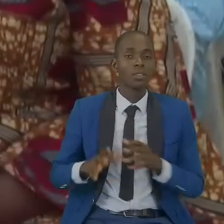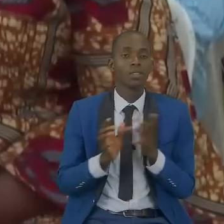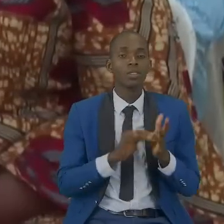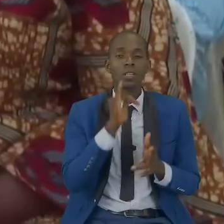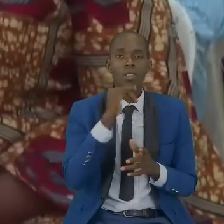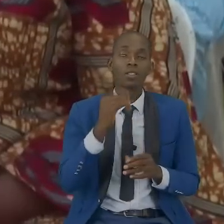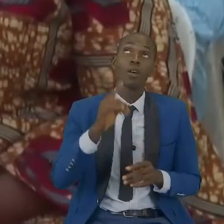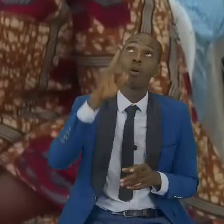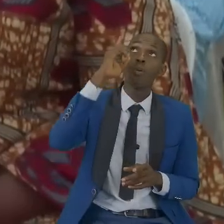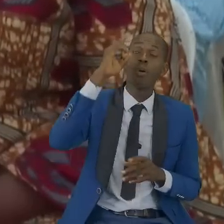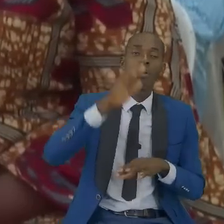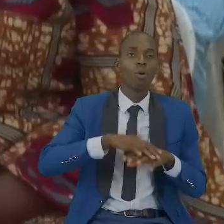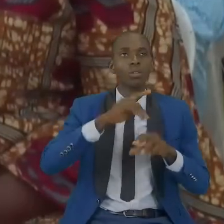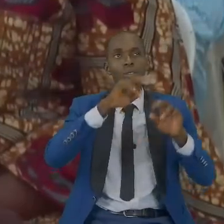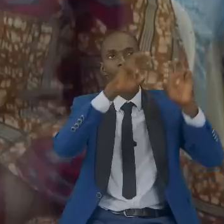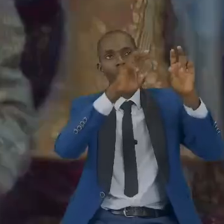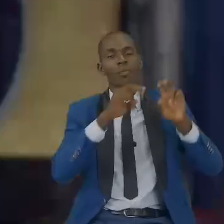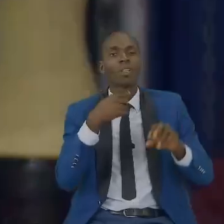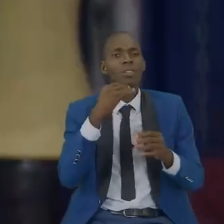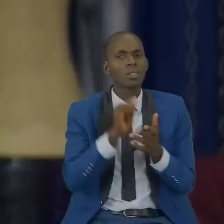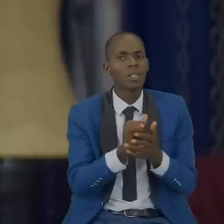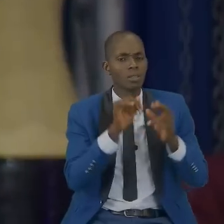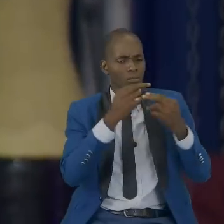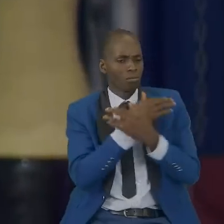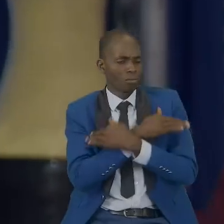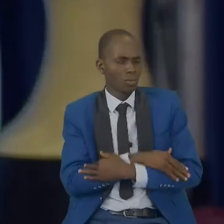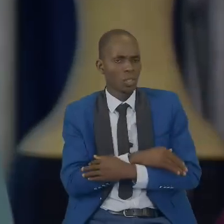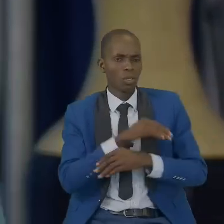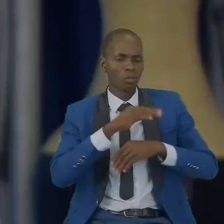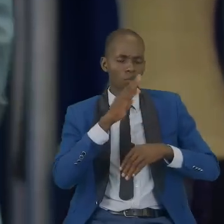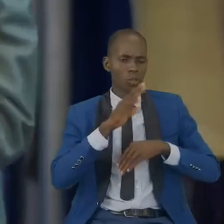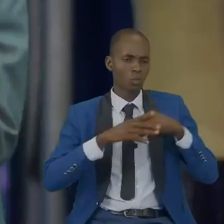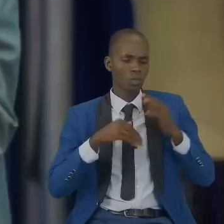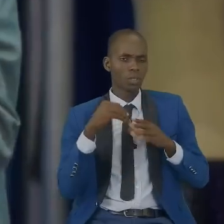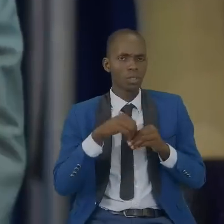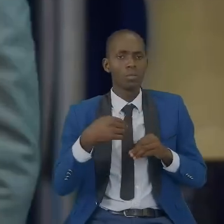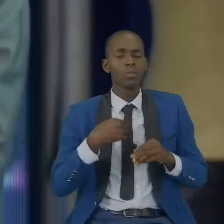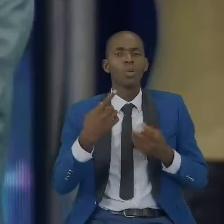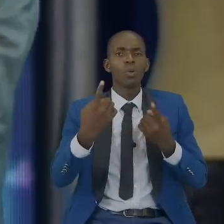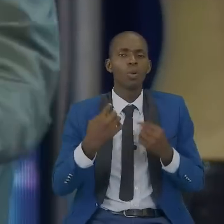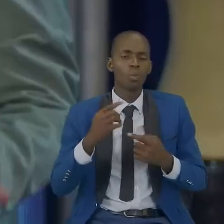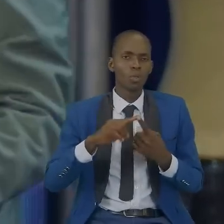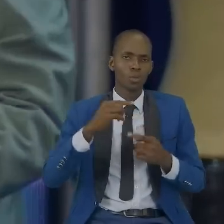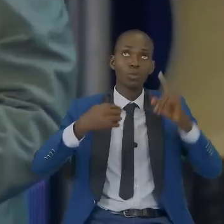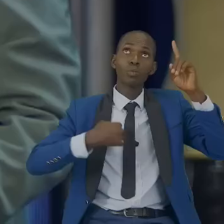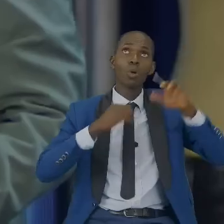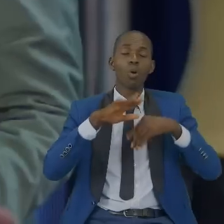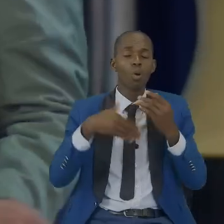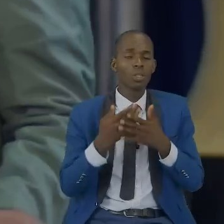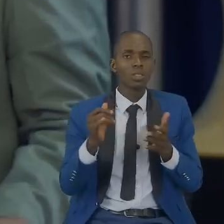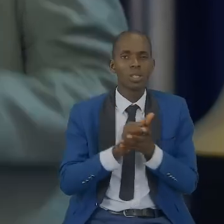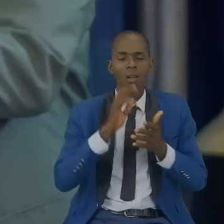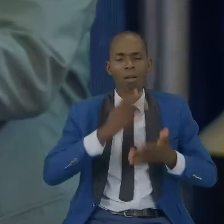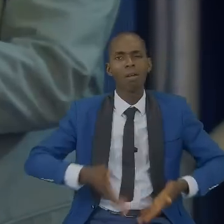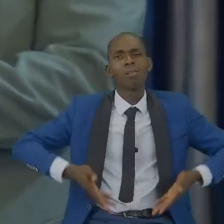on the throne. And he's saying, rest in me and relax in me. Come unto me, all that labor and are heavy laden, I will give you rest. And why